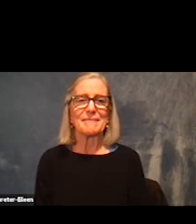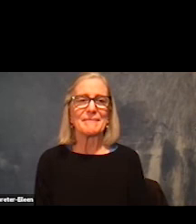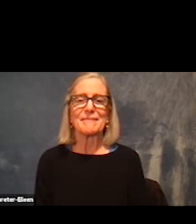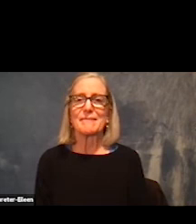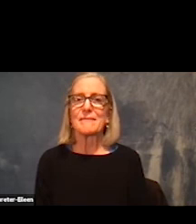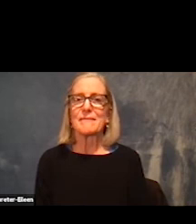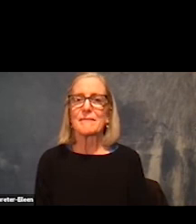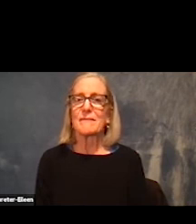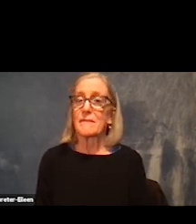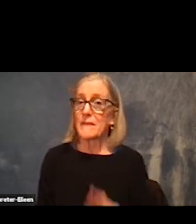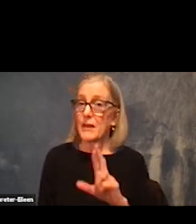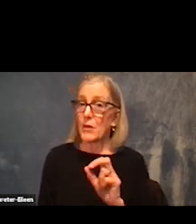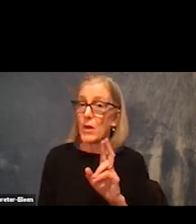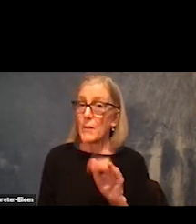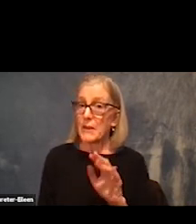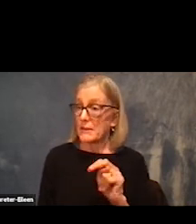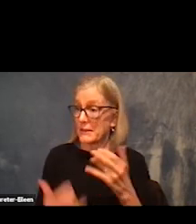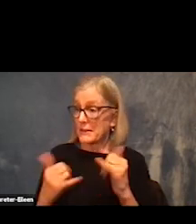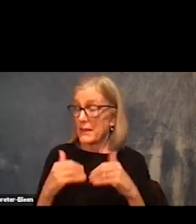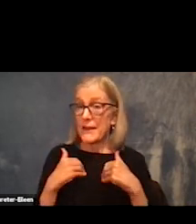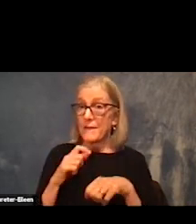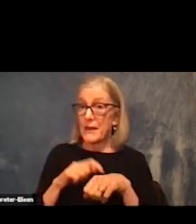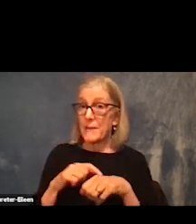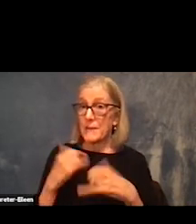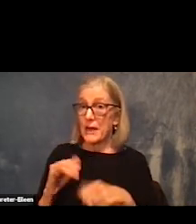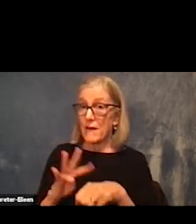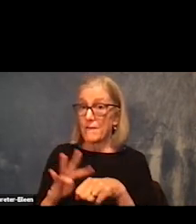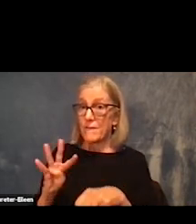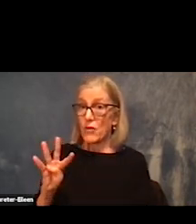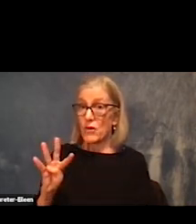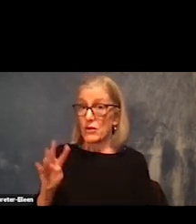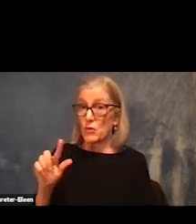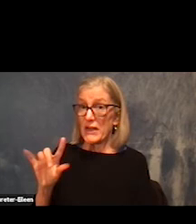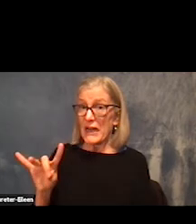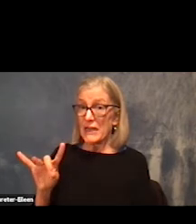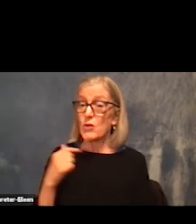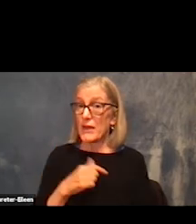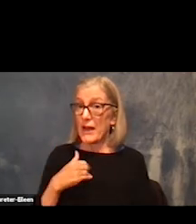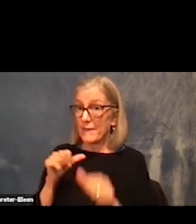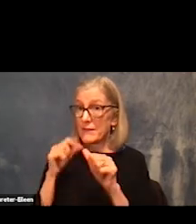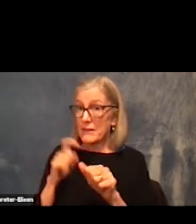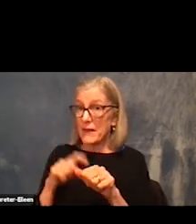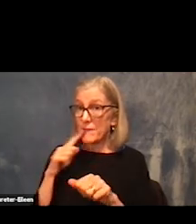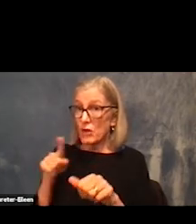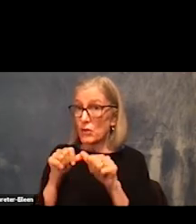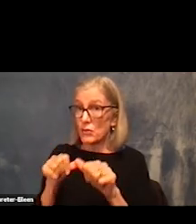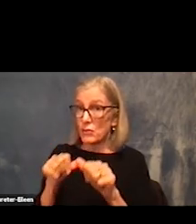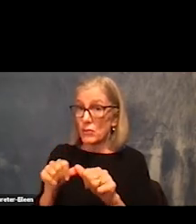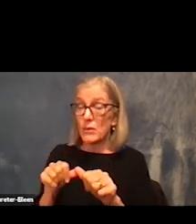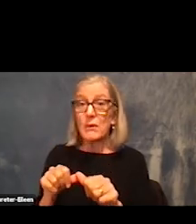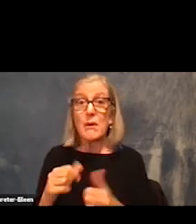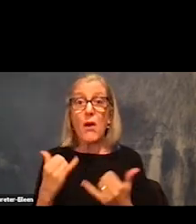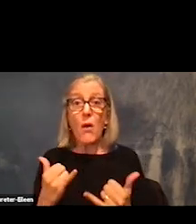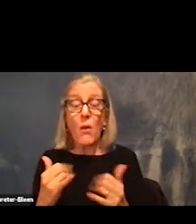We still have time. It's 4:28 now. We've got time to keep going. Oh, I looked wrong